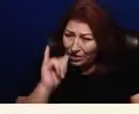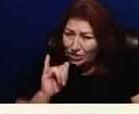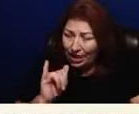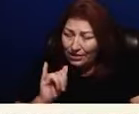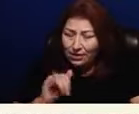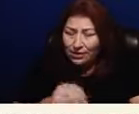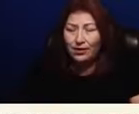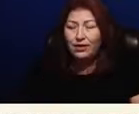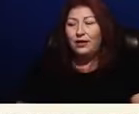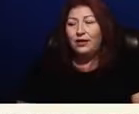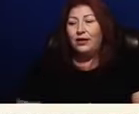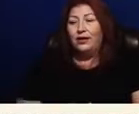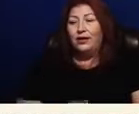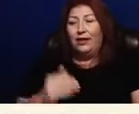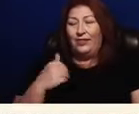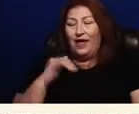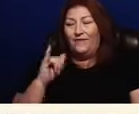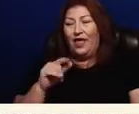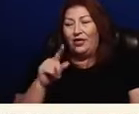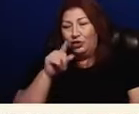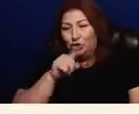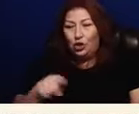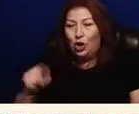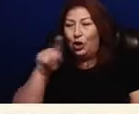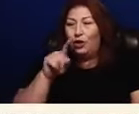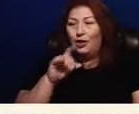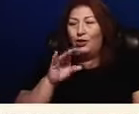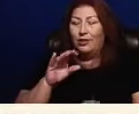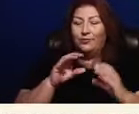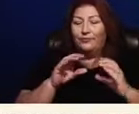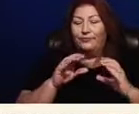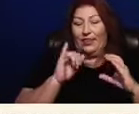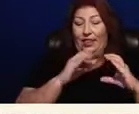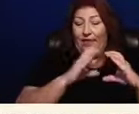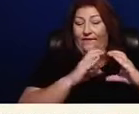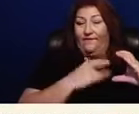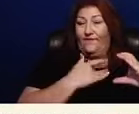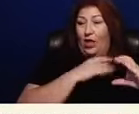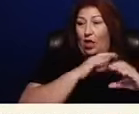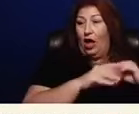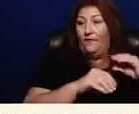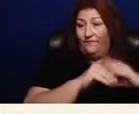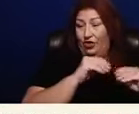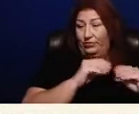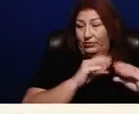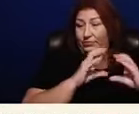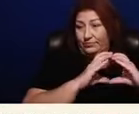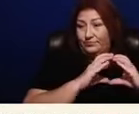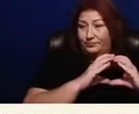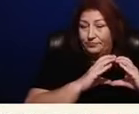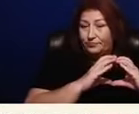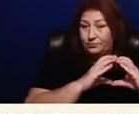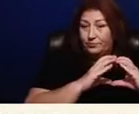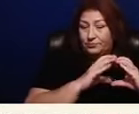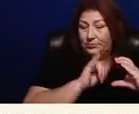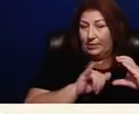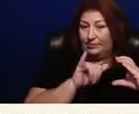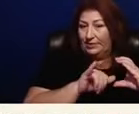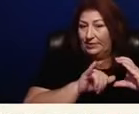there's that circle of over here that's comfort, right? That's comfortable that we stay the same.